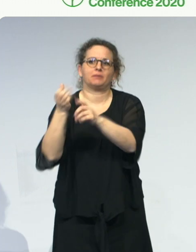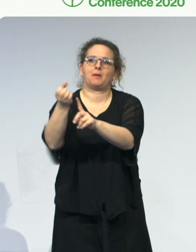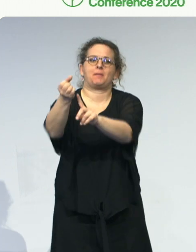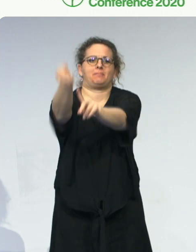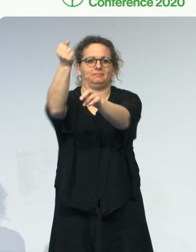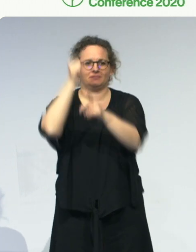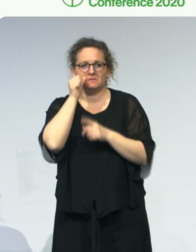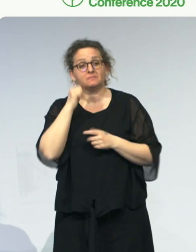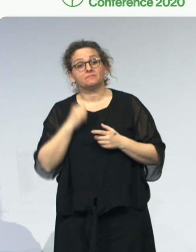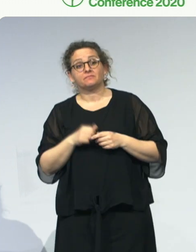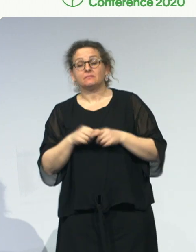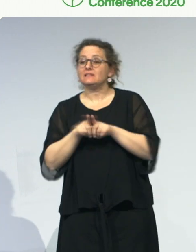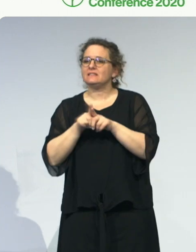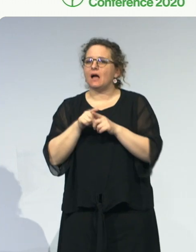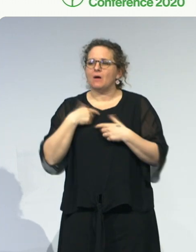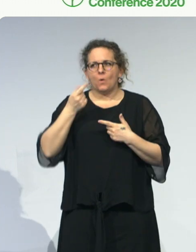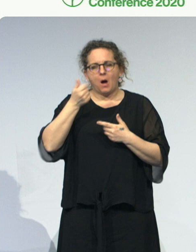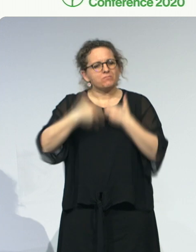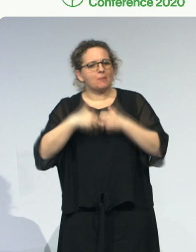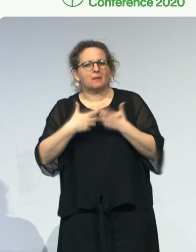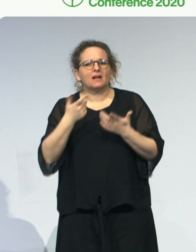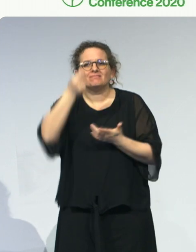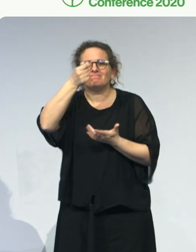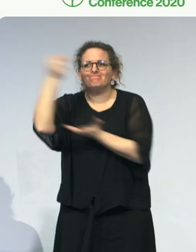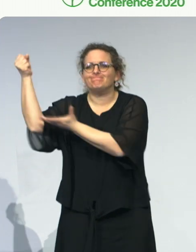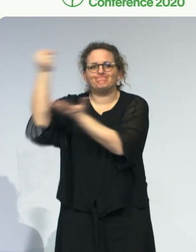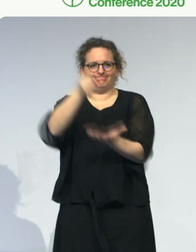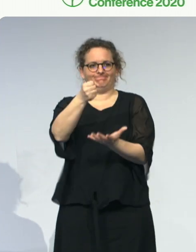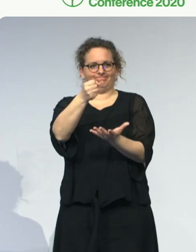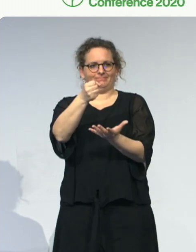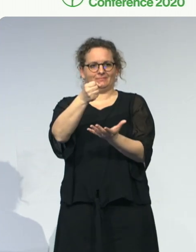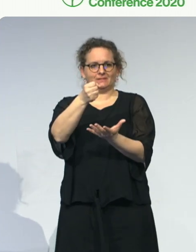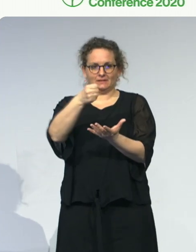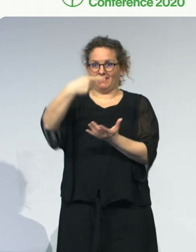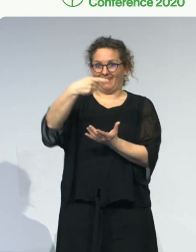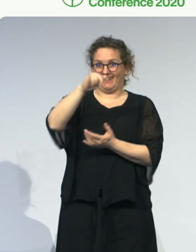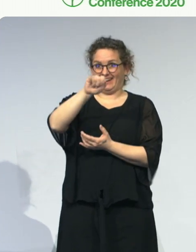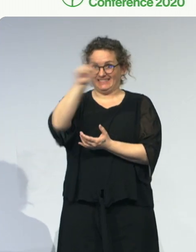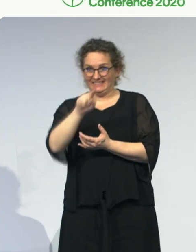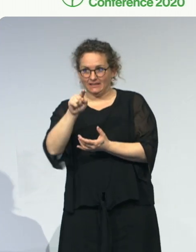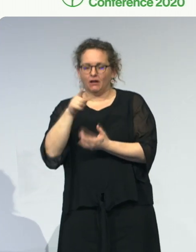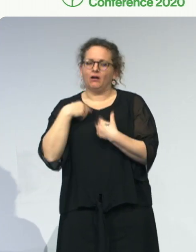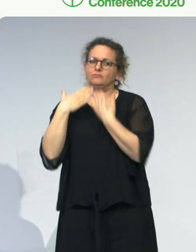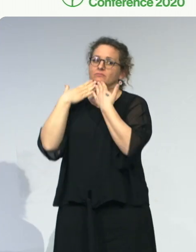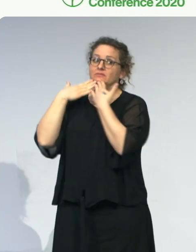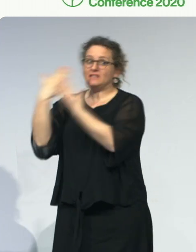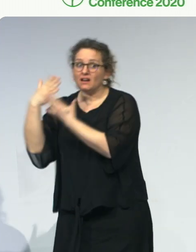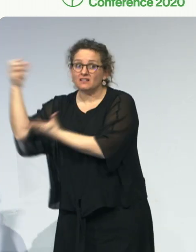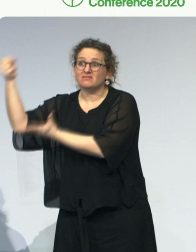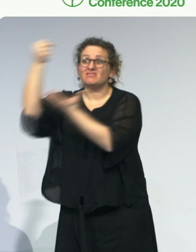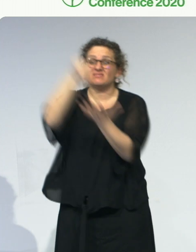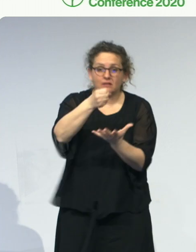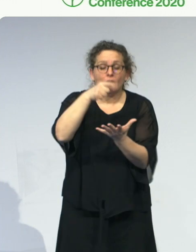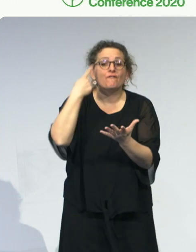generous funding from GIZ for the coming few years. Our approach to solving this issue will be a